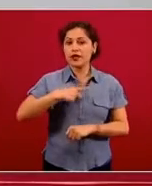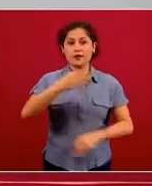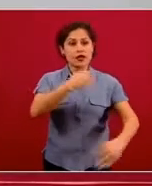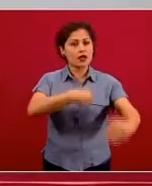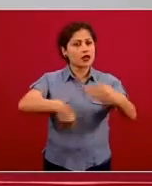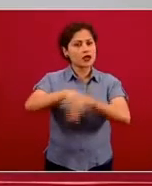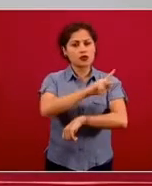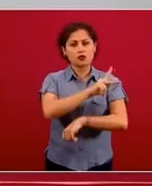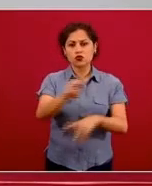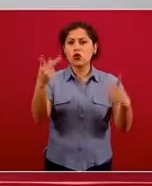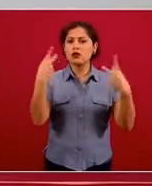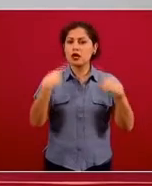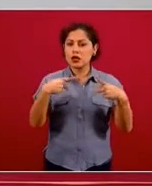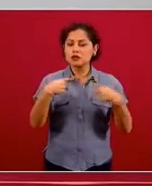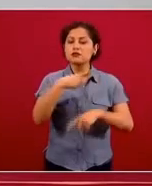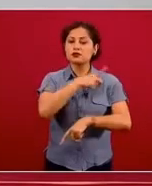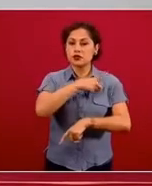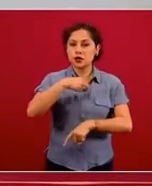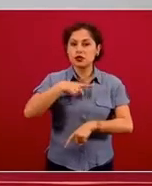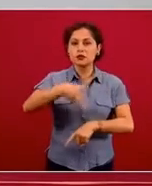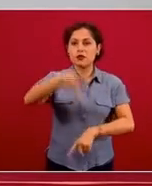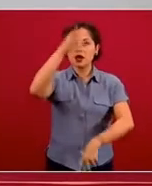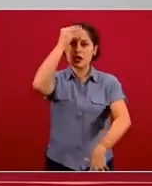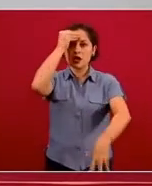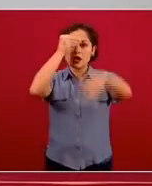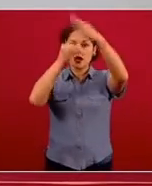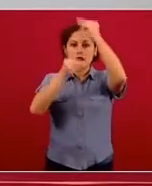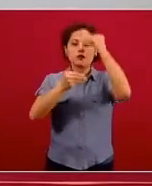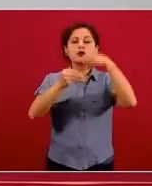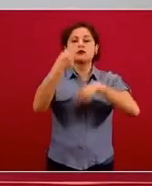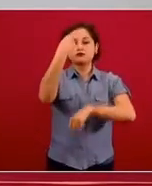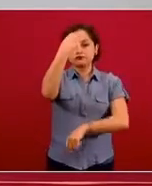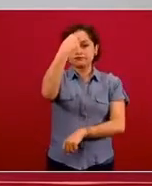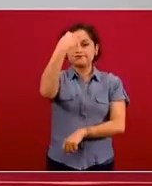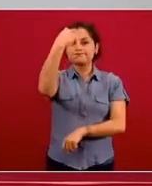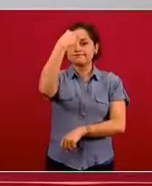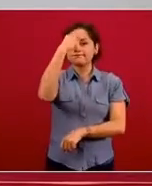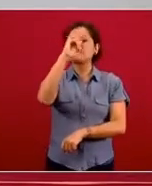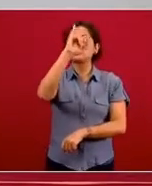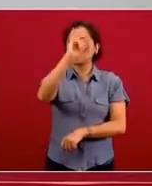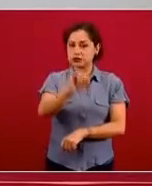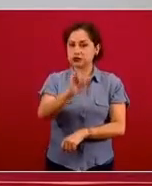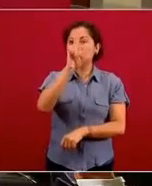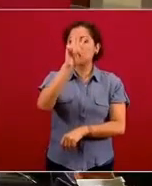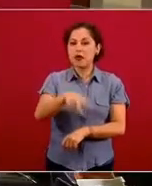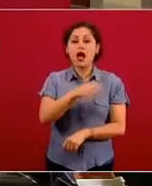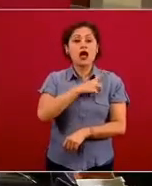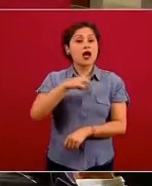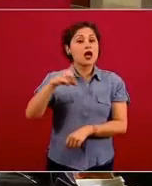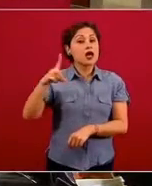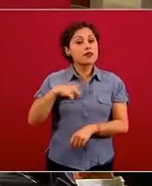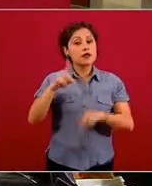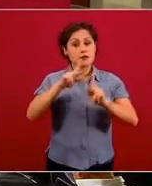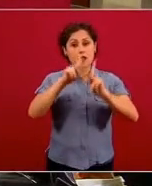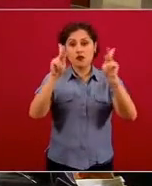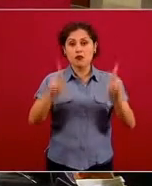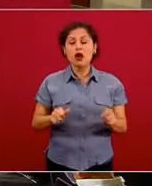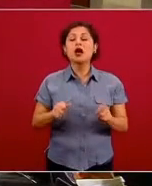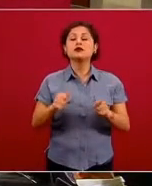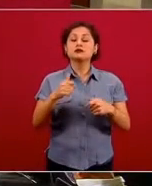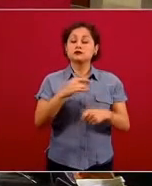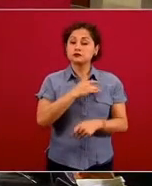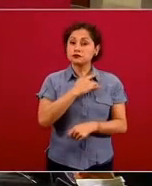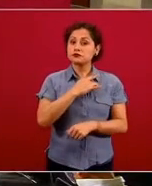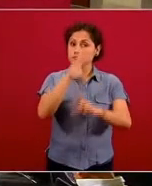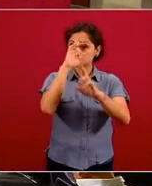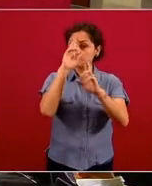place throughout this process. This is something we have to reinforce as a society, as a whole. It is important